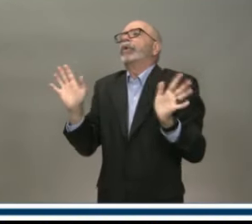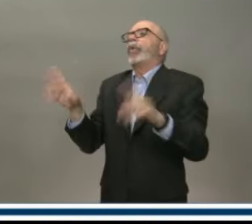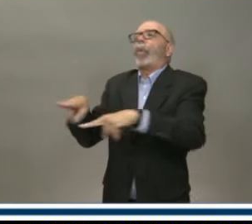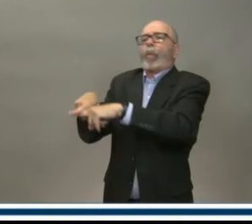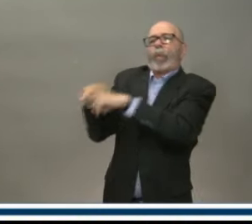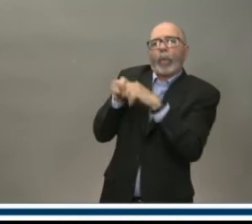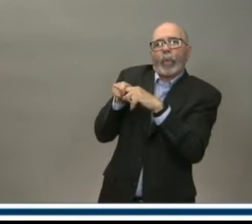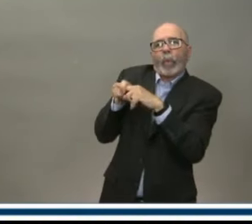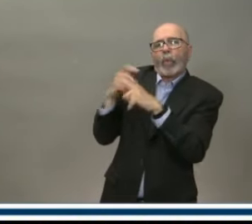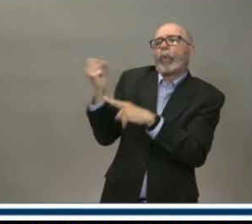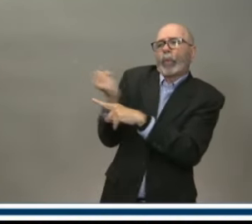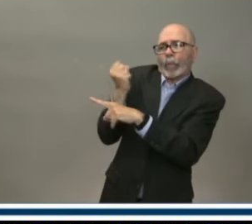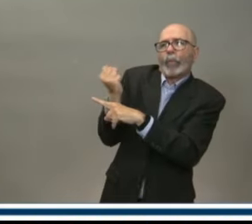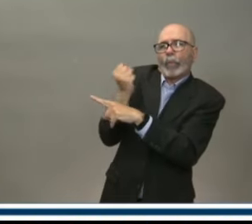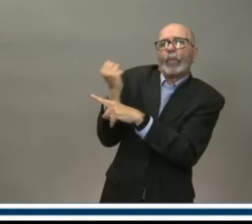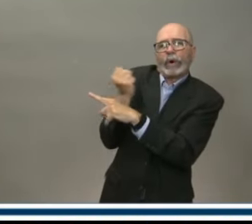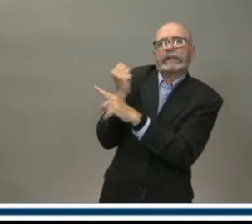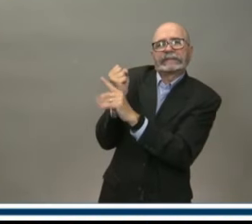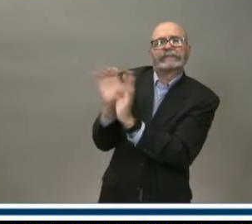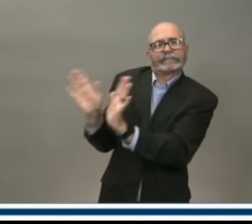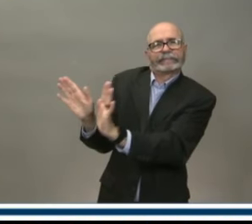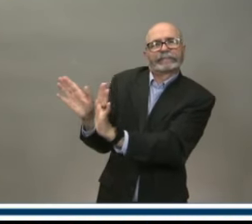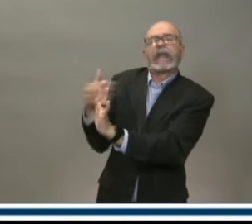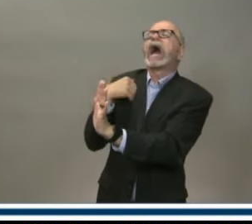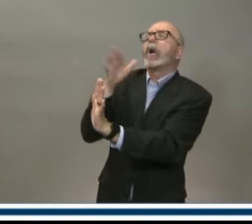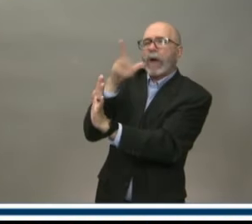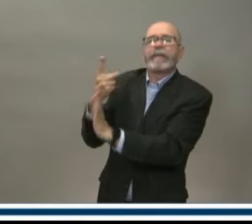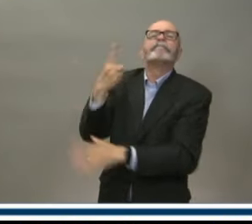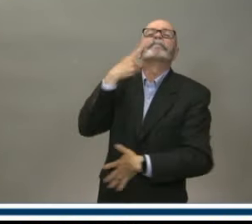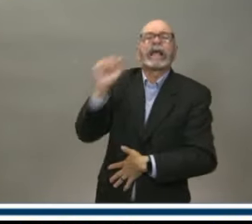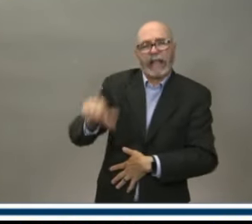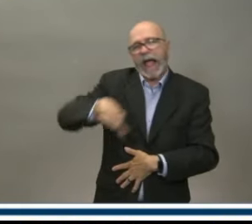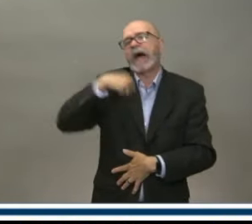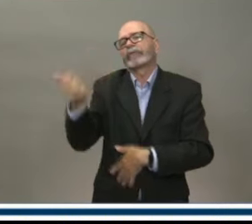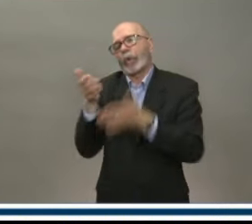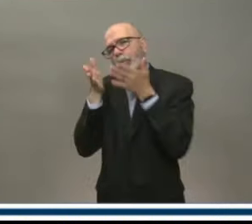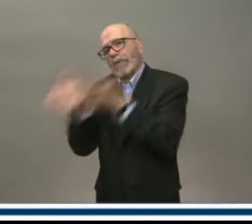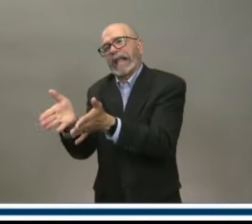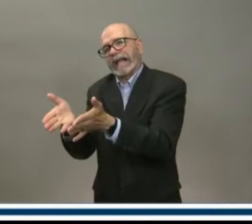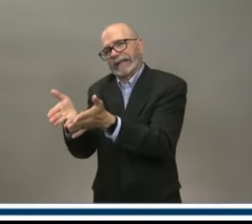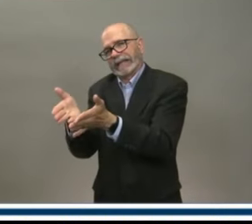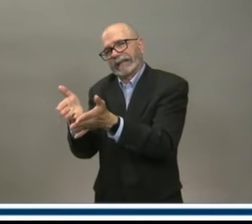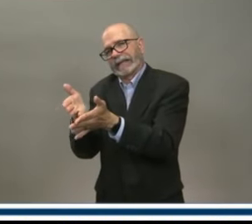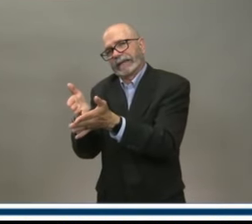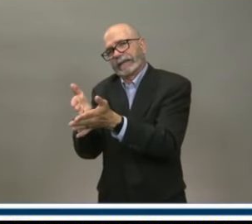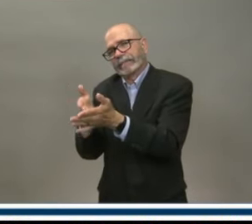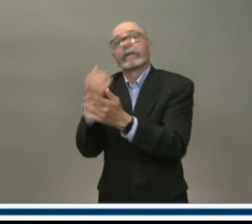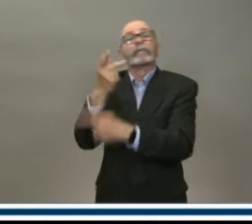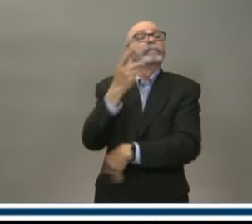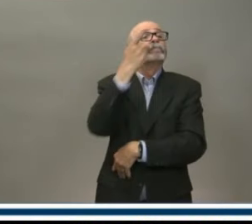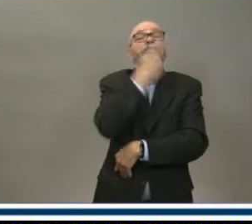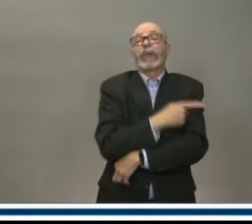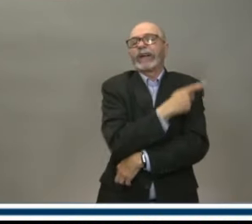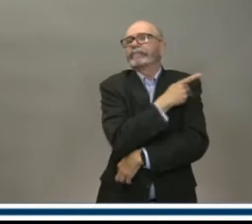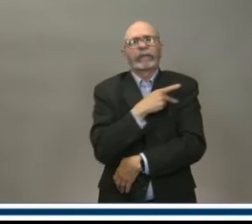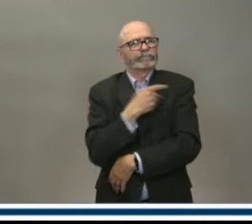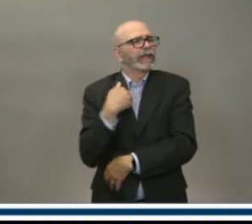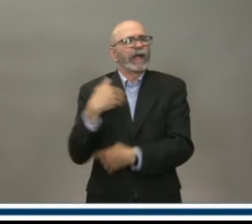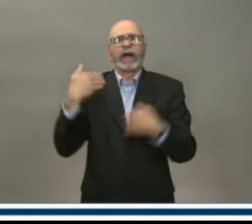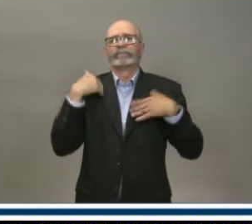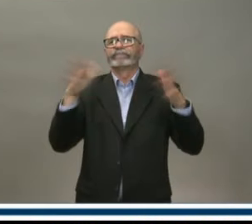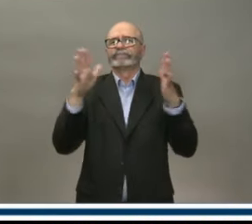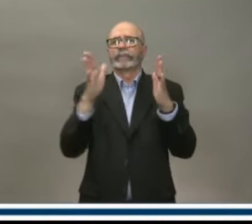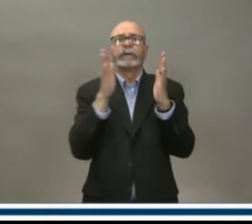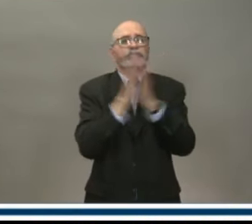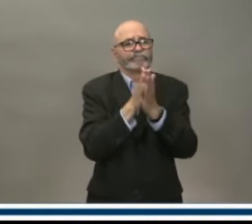There are other ways that we can all show our solidarity and our caring. The province has set up an online book of condolences. I